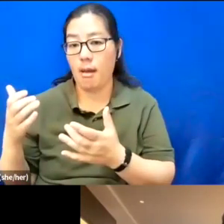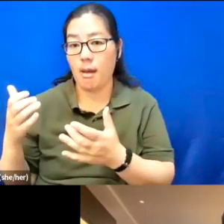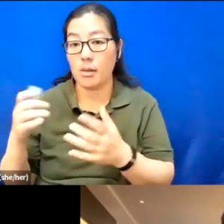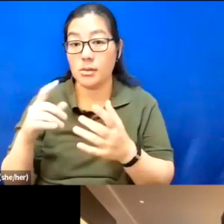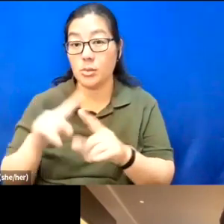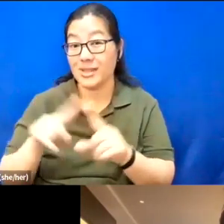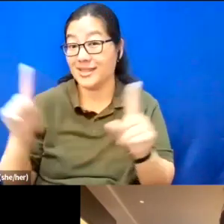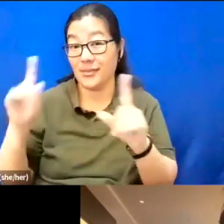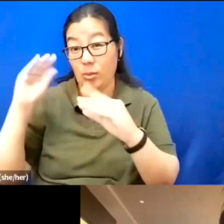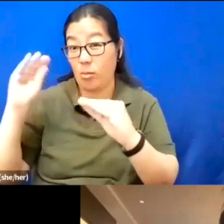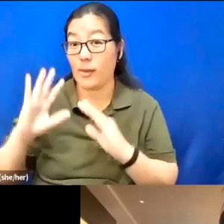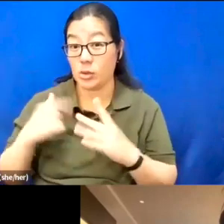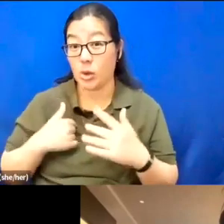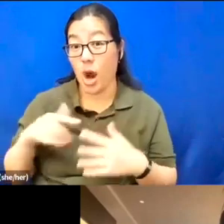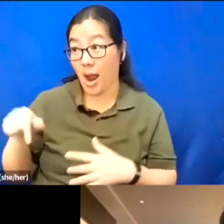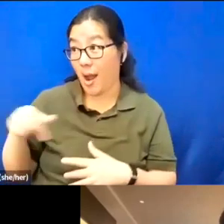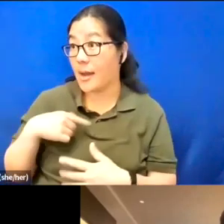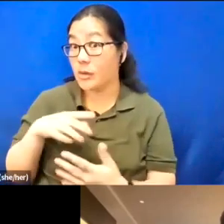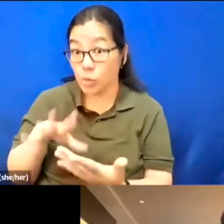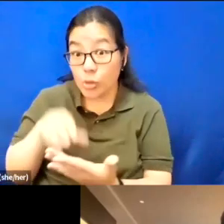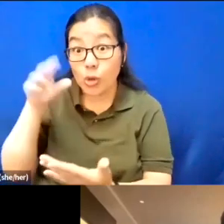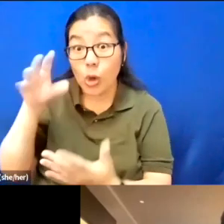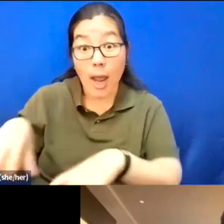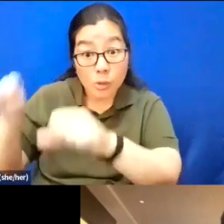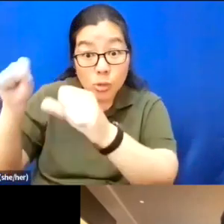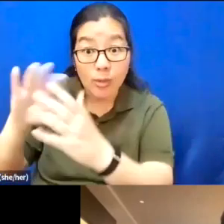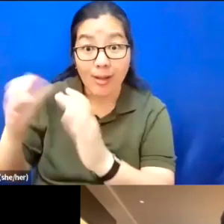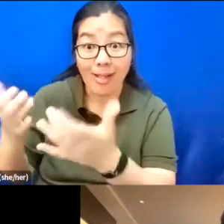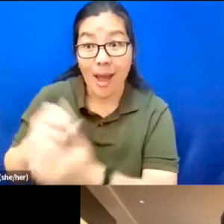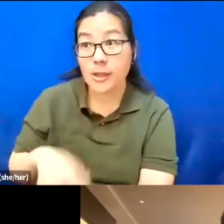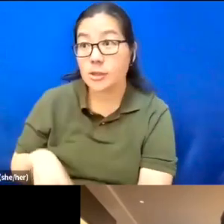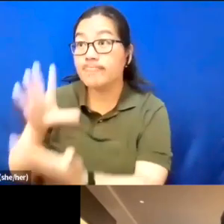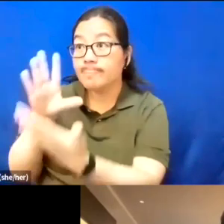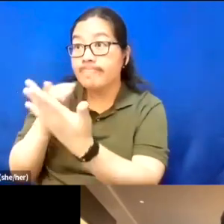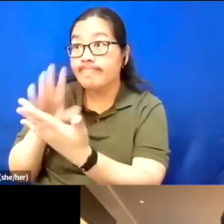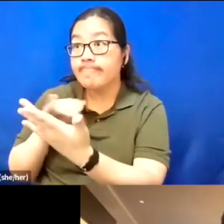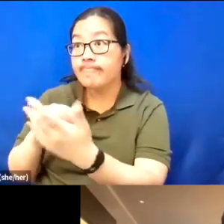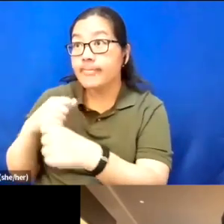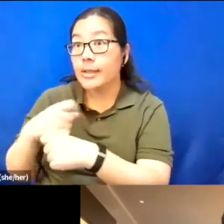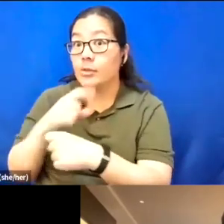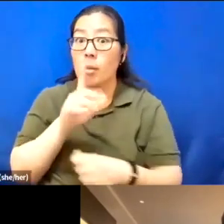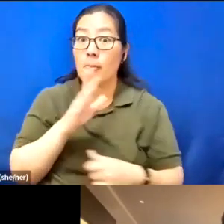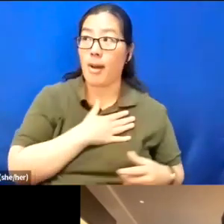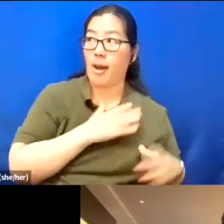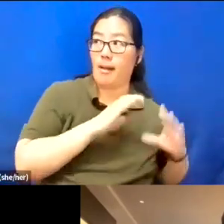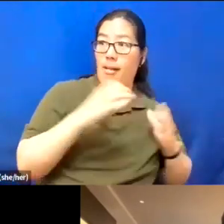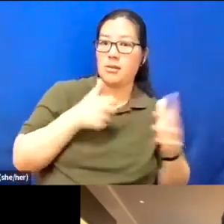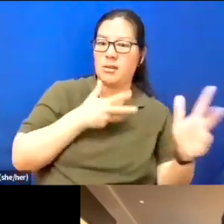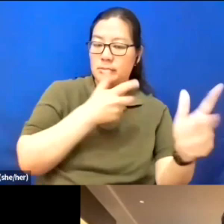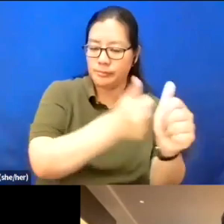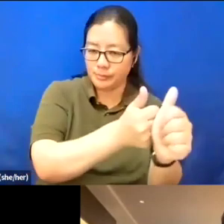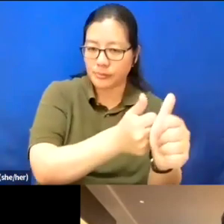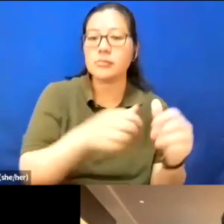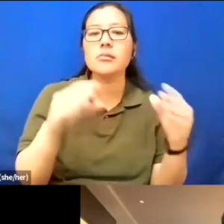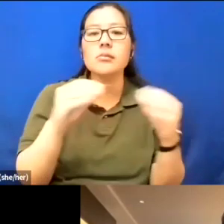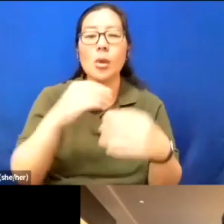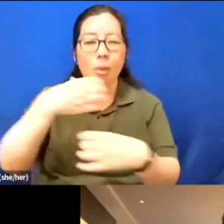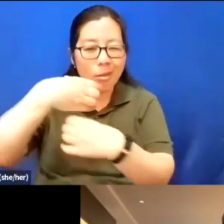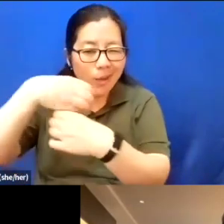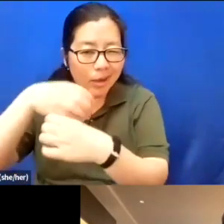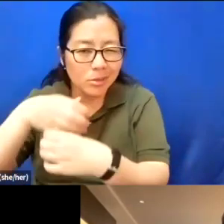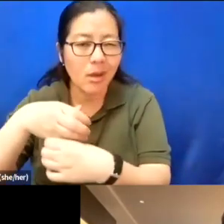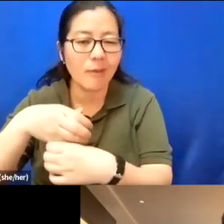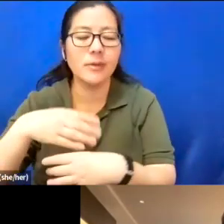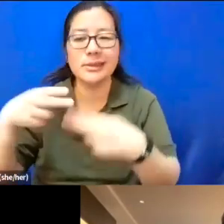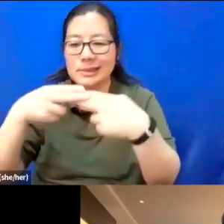just sort of to freshen up, make sure my class is sort of up to snuff. And there's more slides, more microscopic stuff in there,